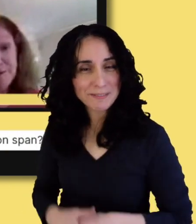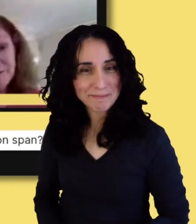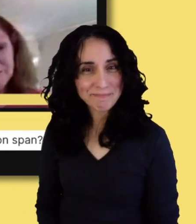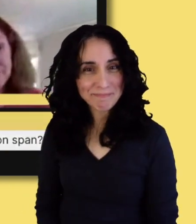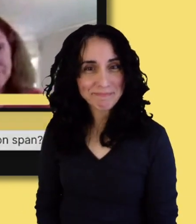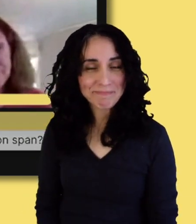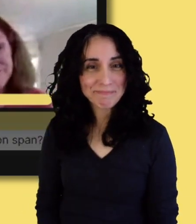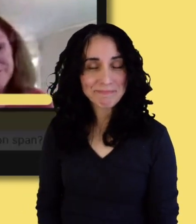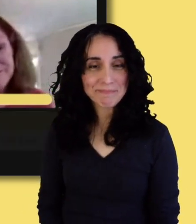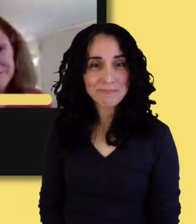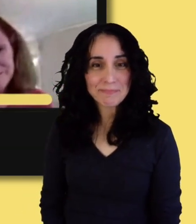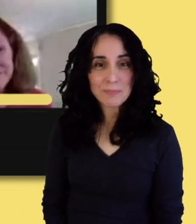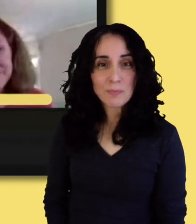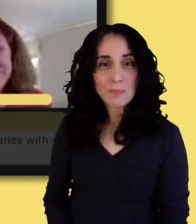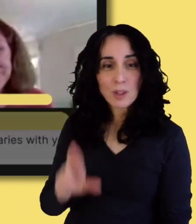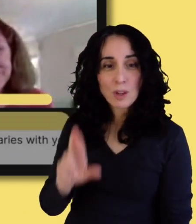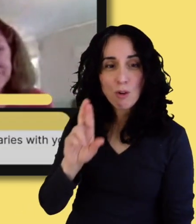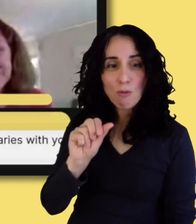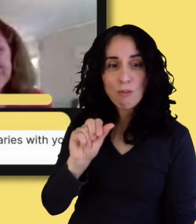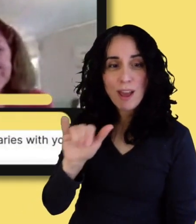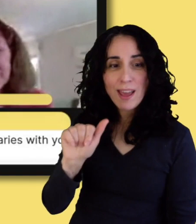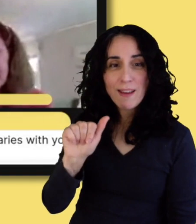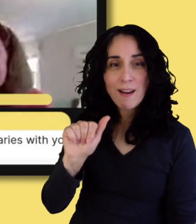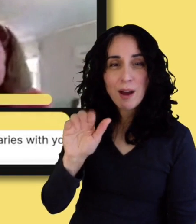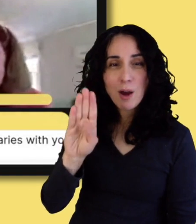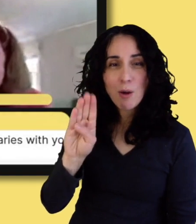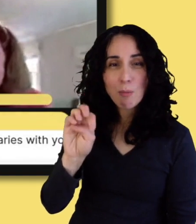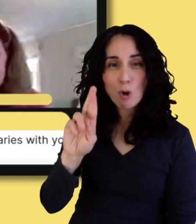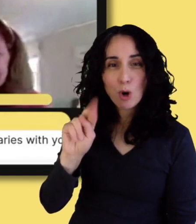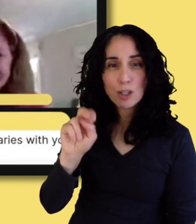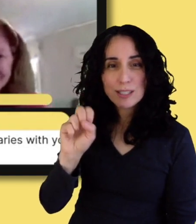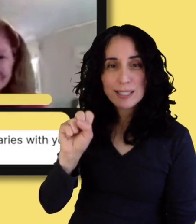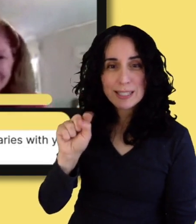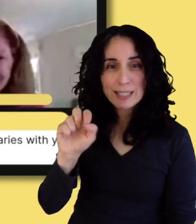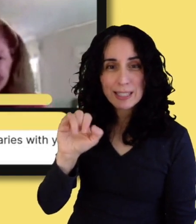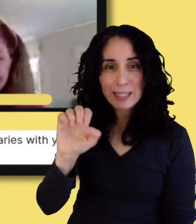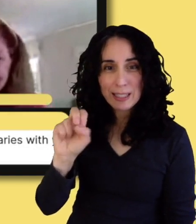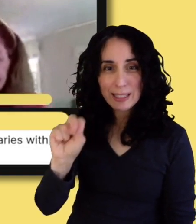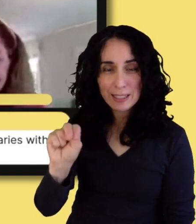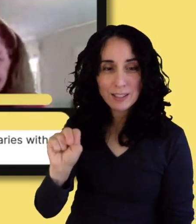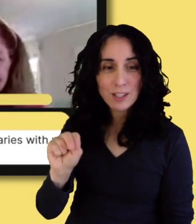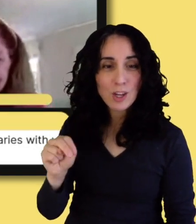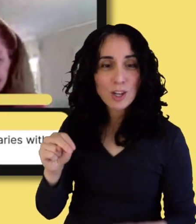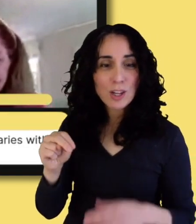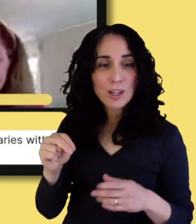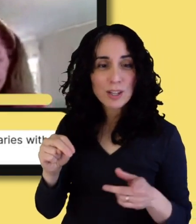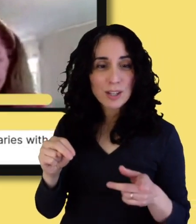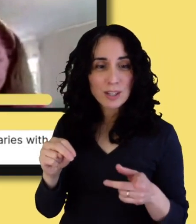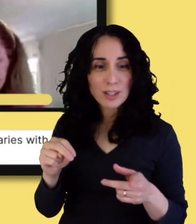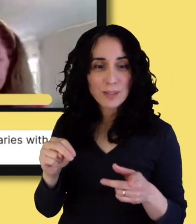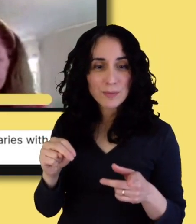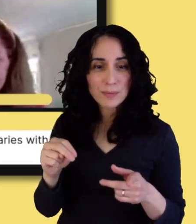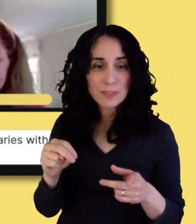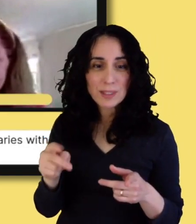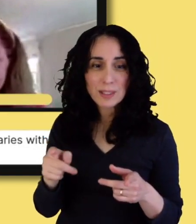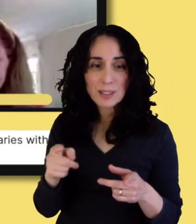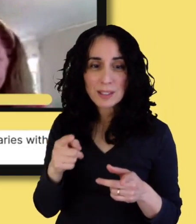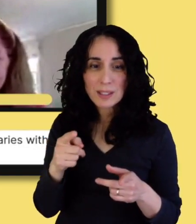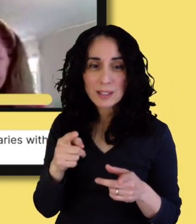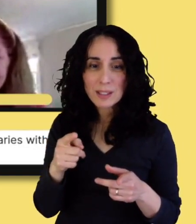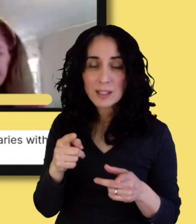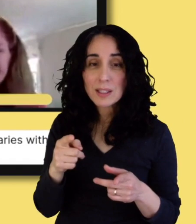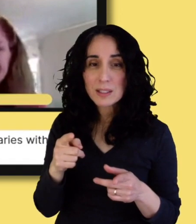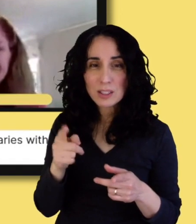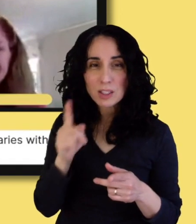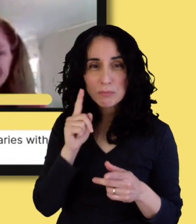that. Rhea Bernstein, who looks to me like she might also be a kindergartner, she said a kindergartner can focus